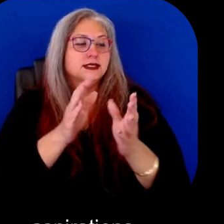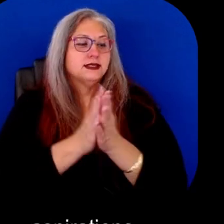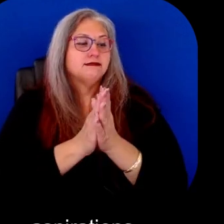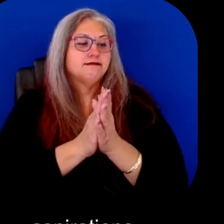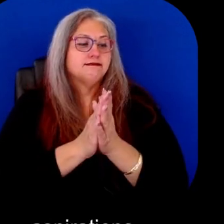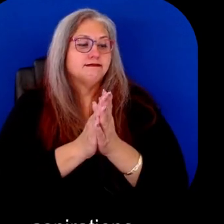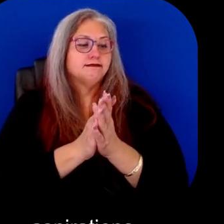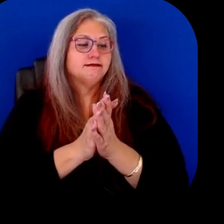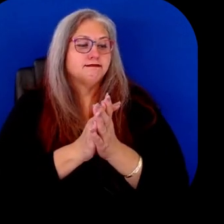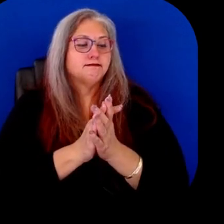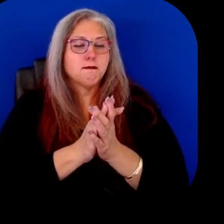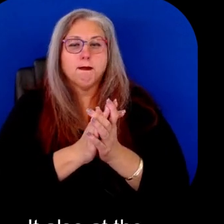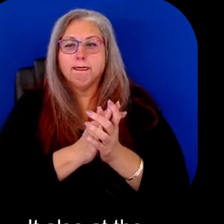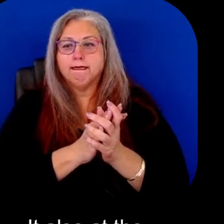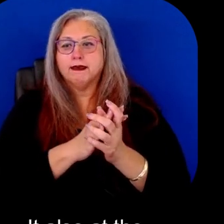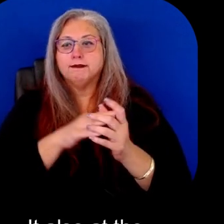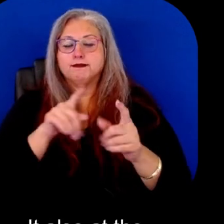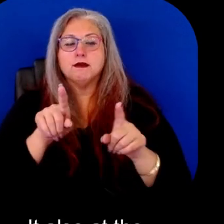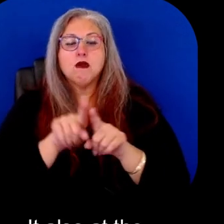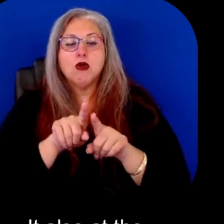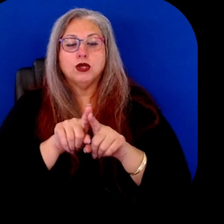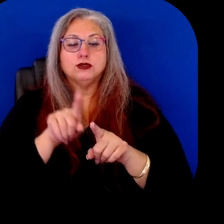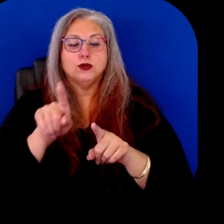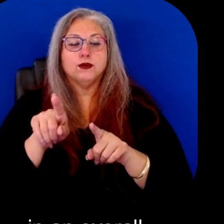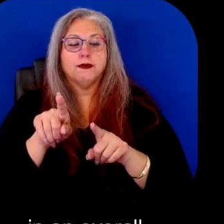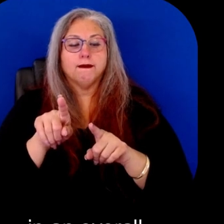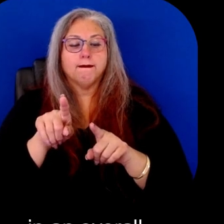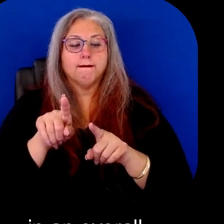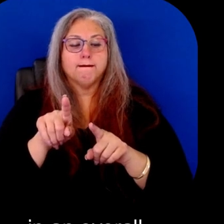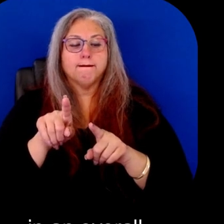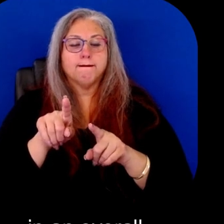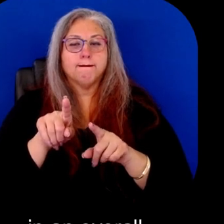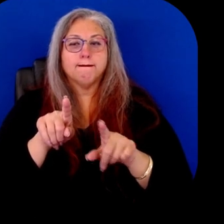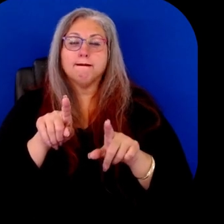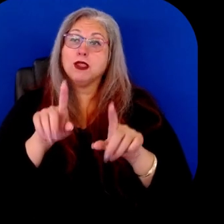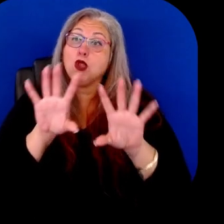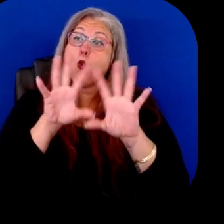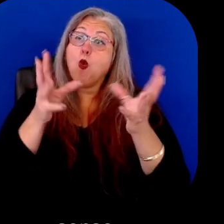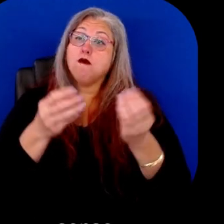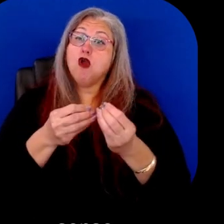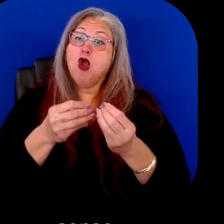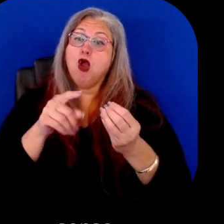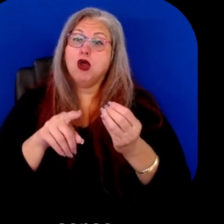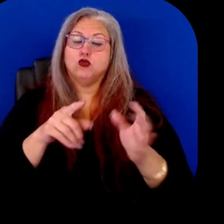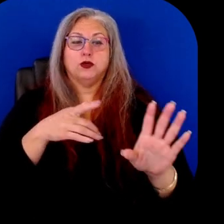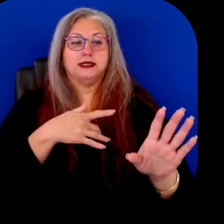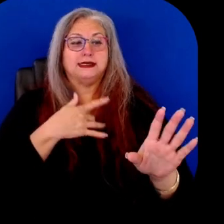and aspirations. It also, at the, in an overall